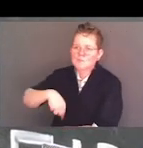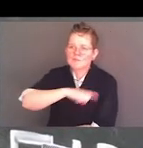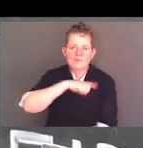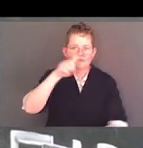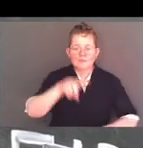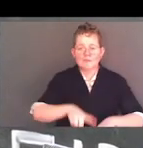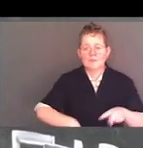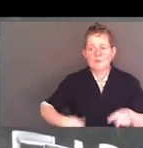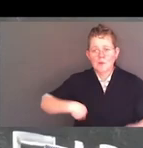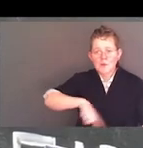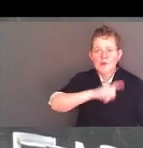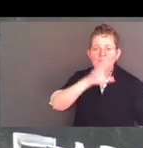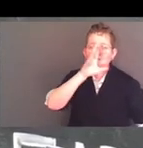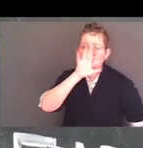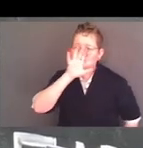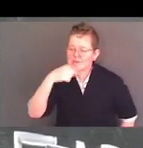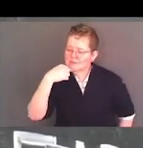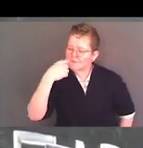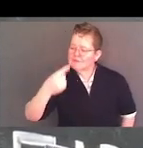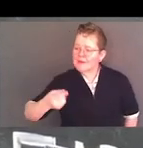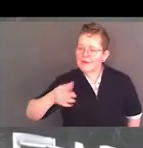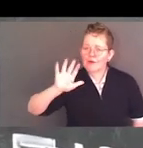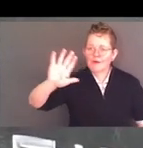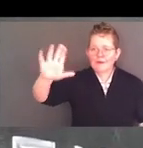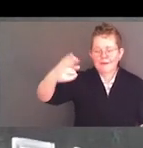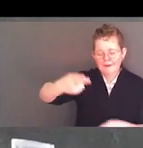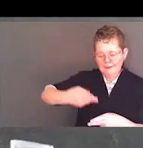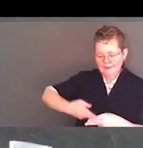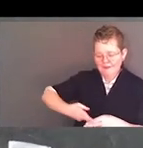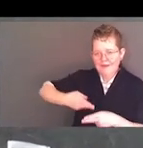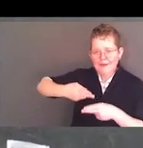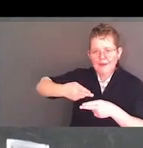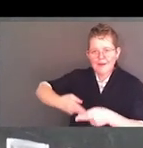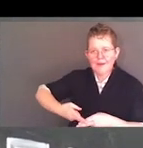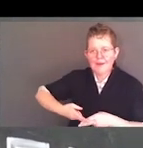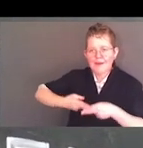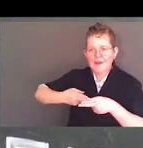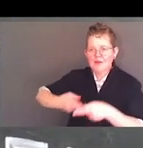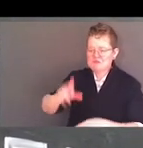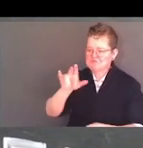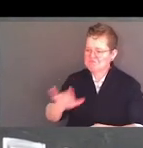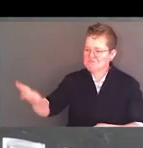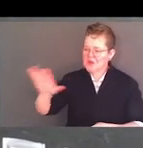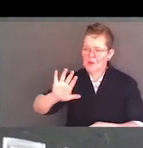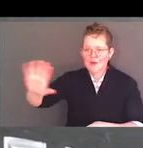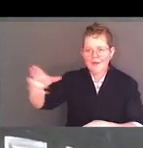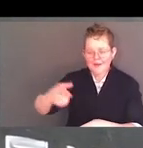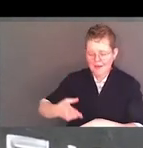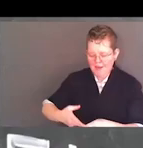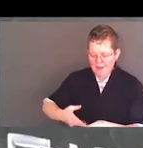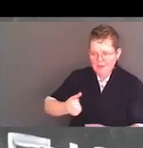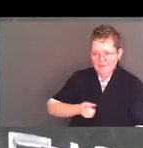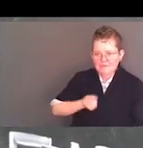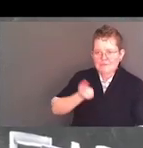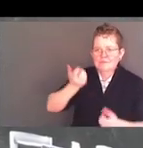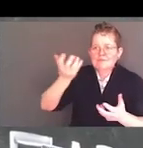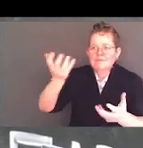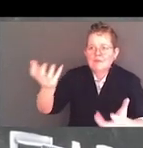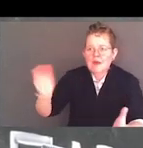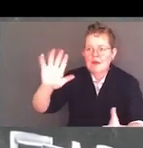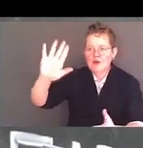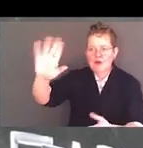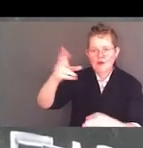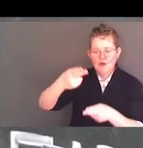her name, say her name, say her name,